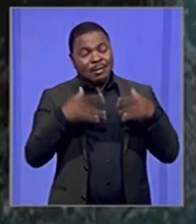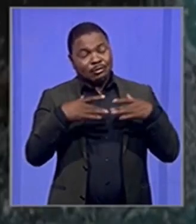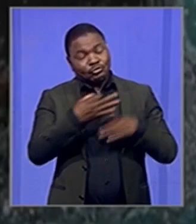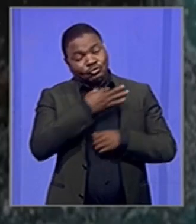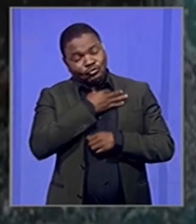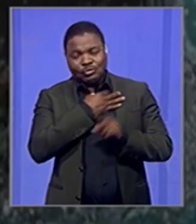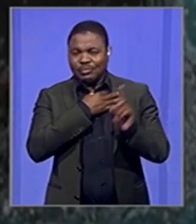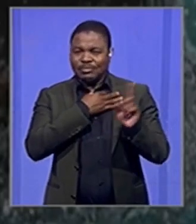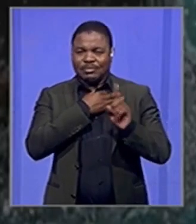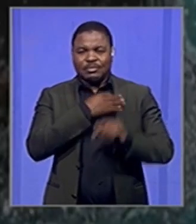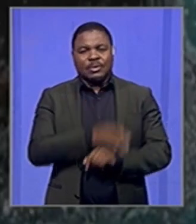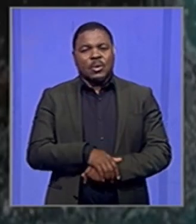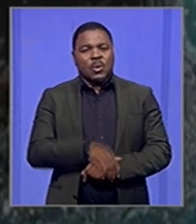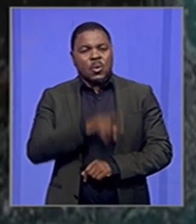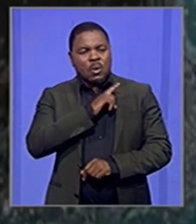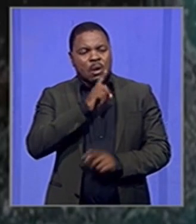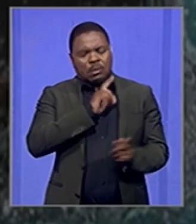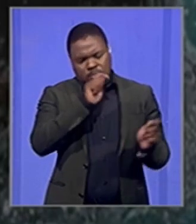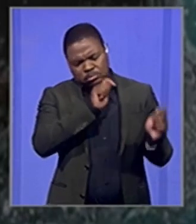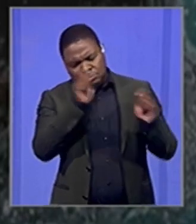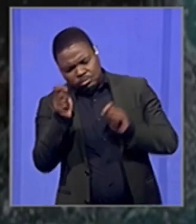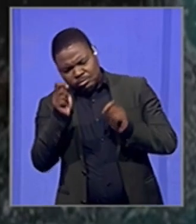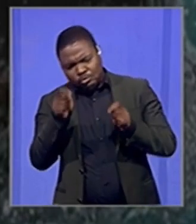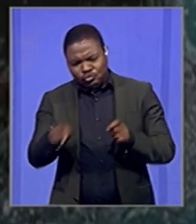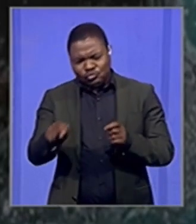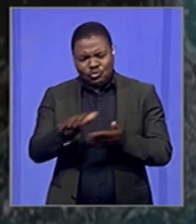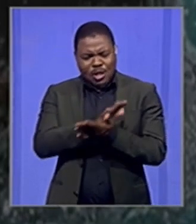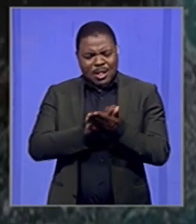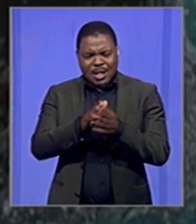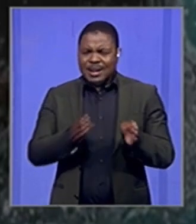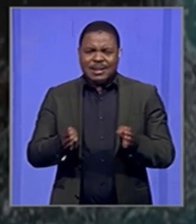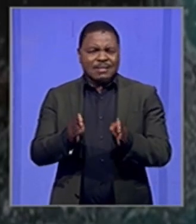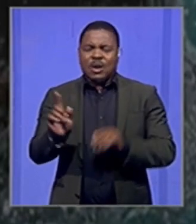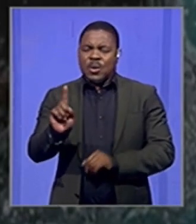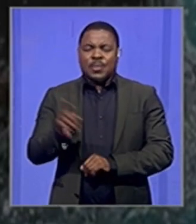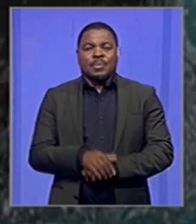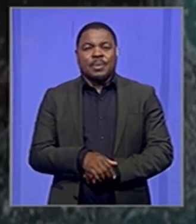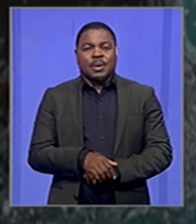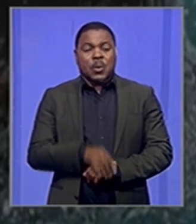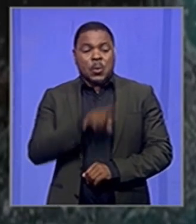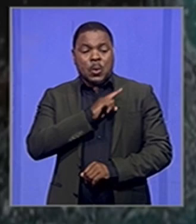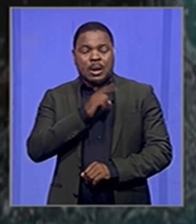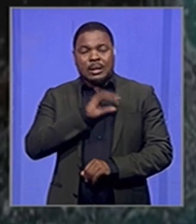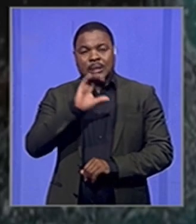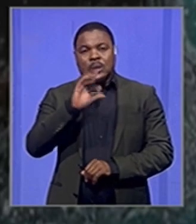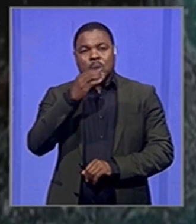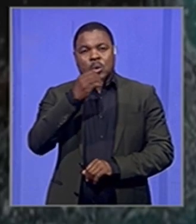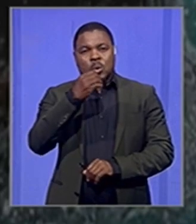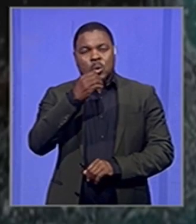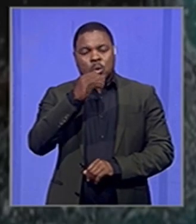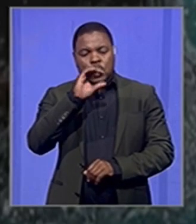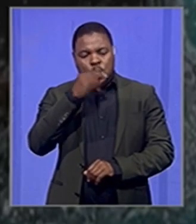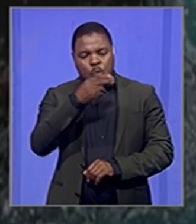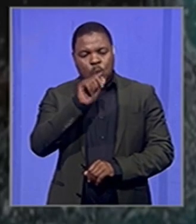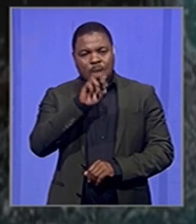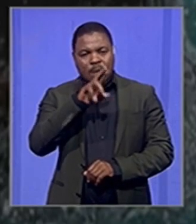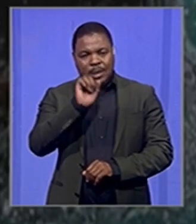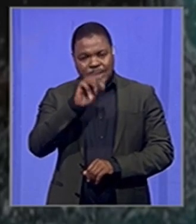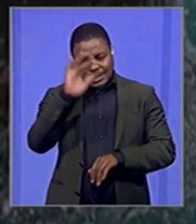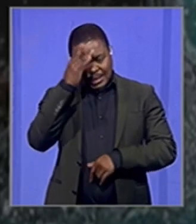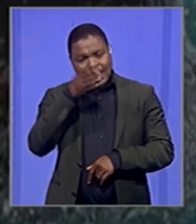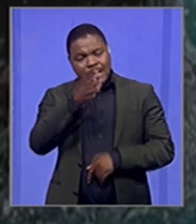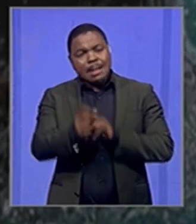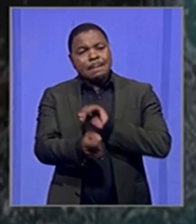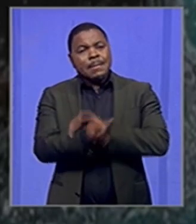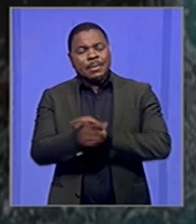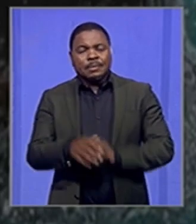maloko kotsing ka go ba kolobetša ka dinokeng tšeo di tšhilafetšego se morago ga go phulega ga bolwetši jwa kholera. Potšišo e bile